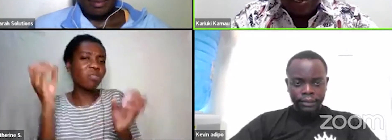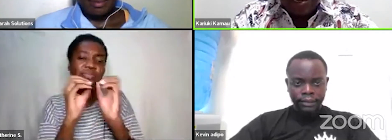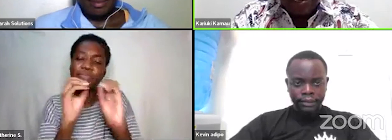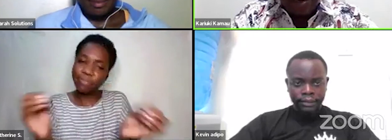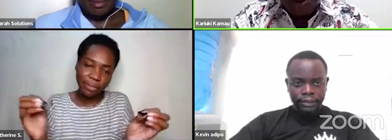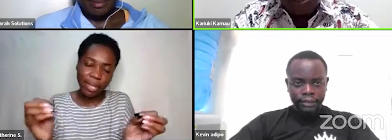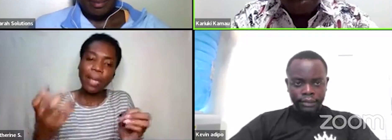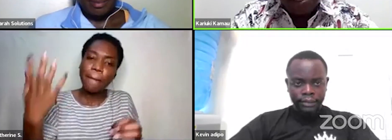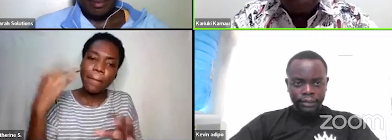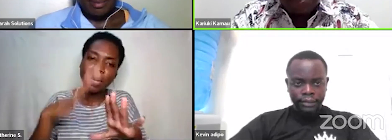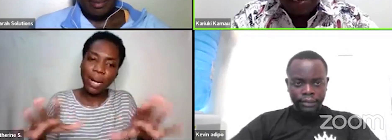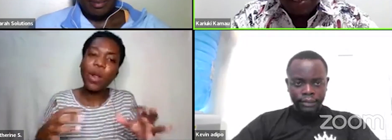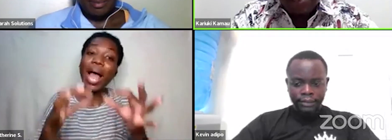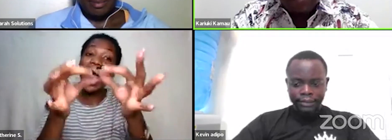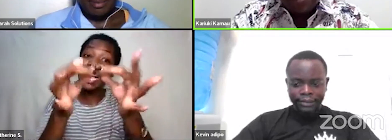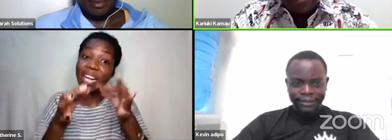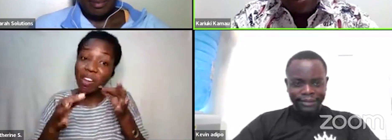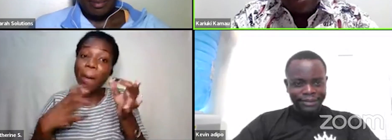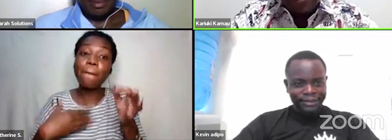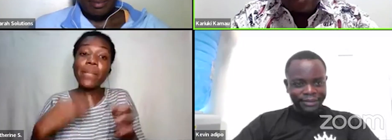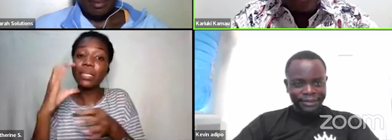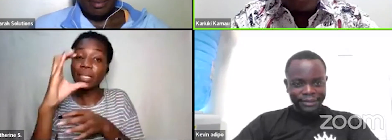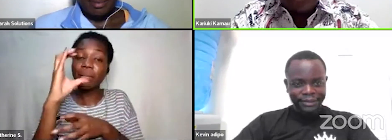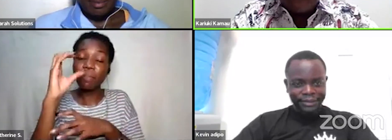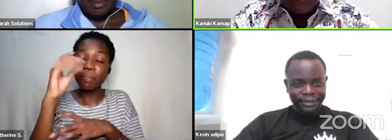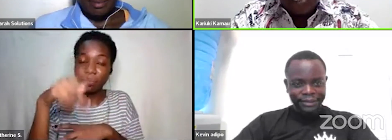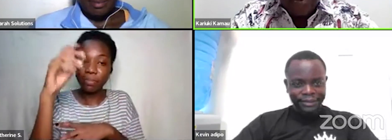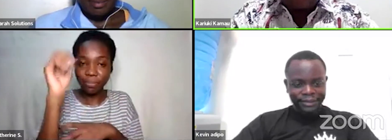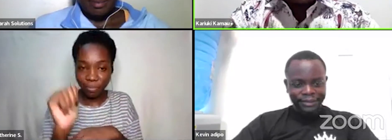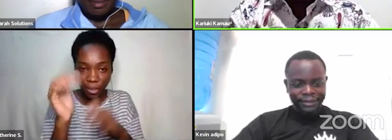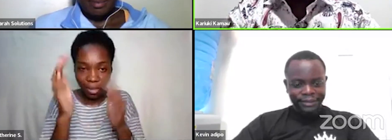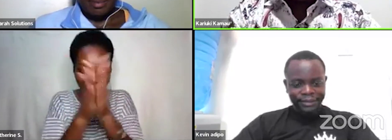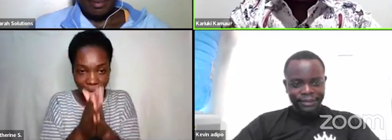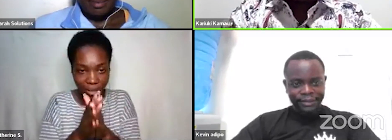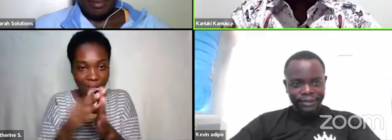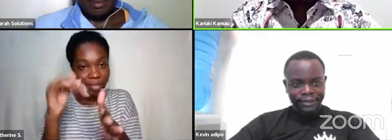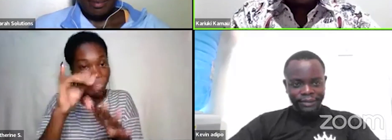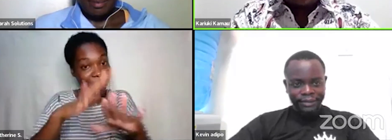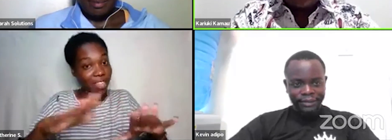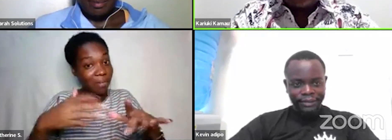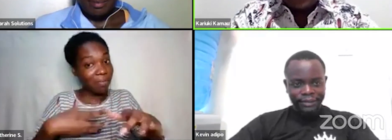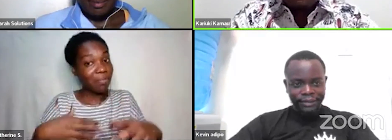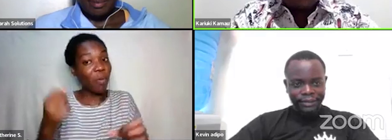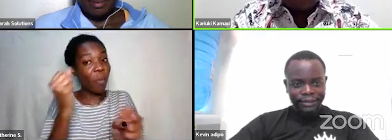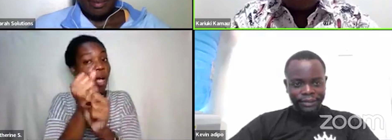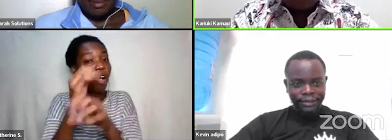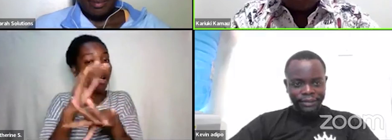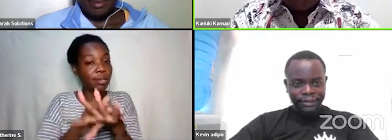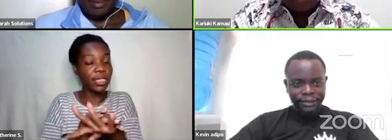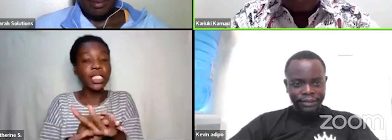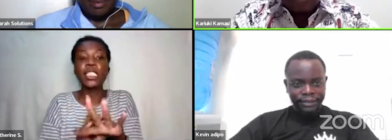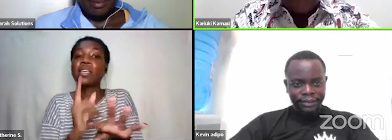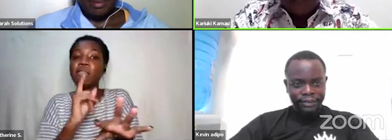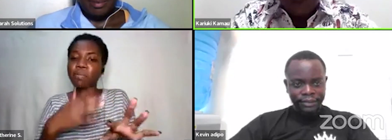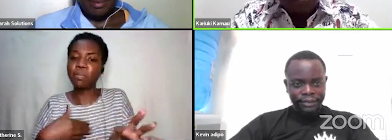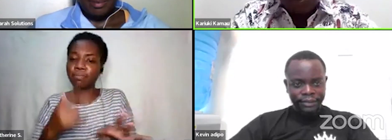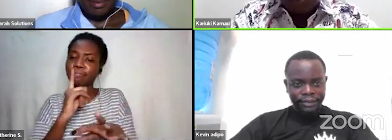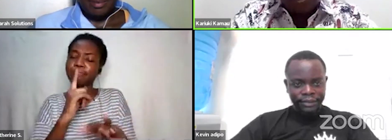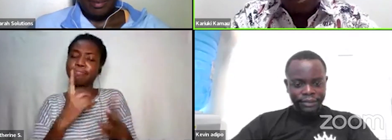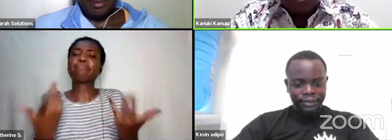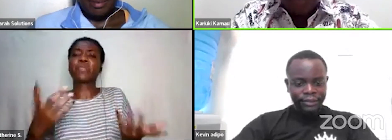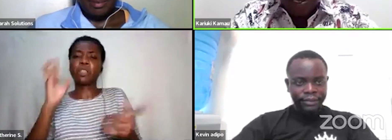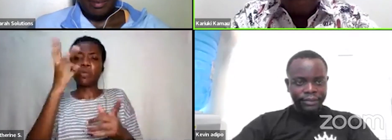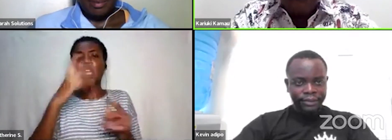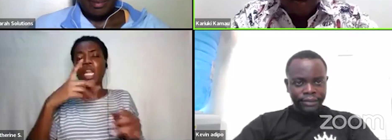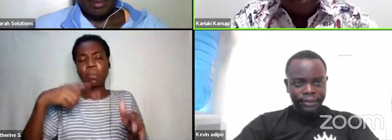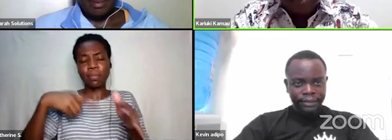is accounts. I'm a CPA, and that's the field I have majored in. So I said, I'm going to go to this field because